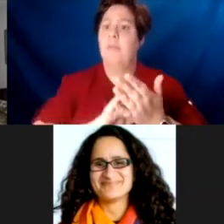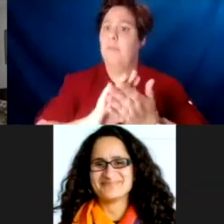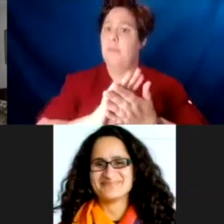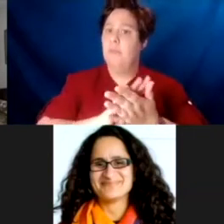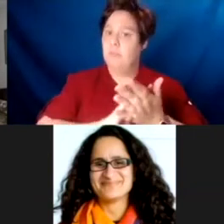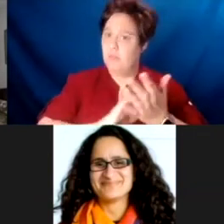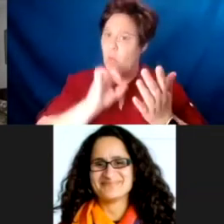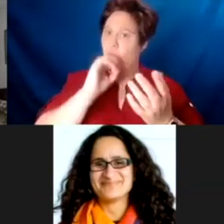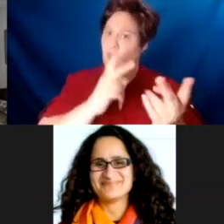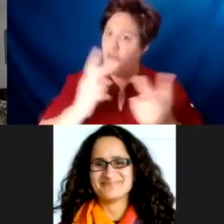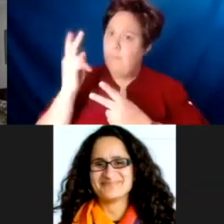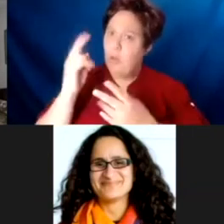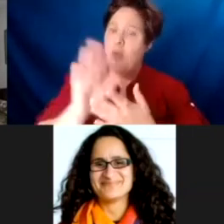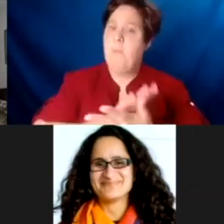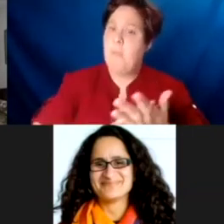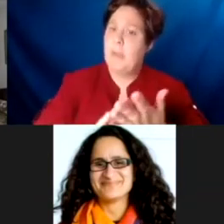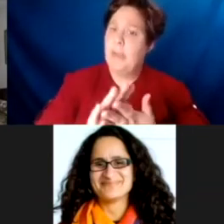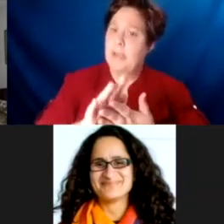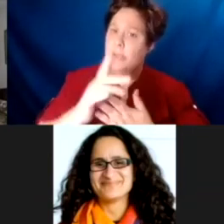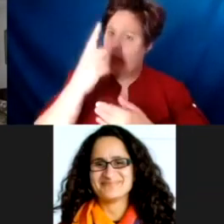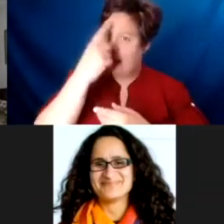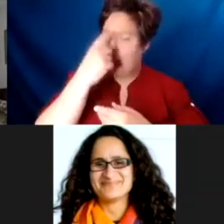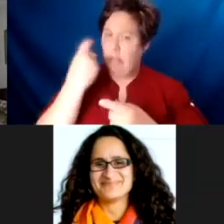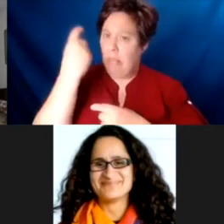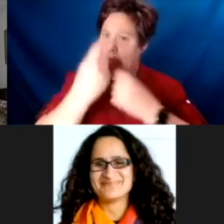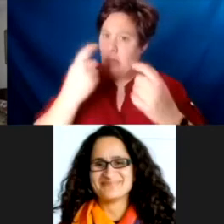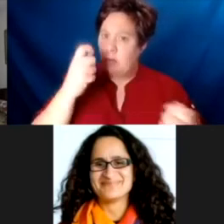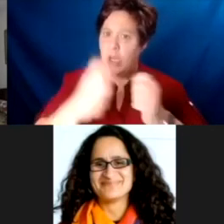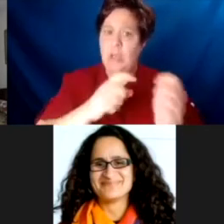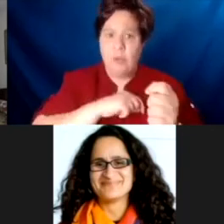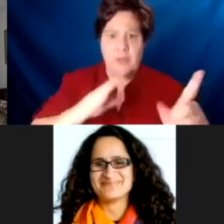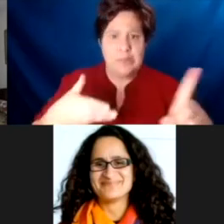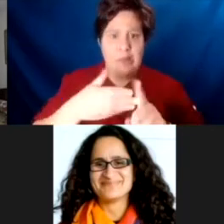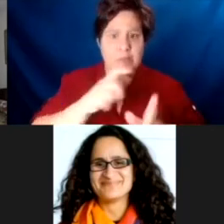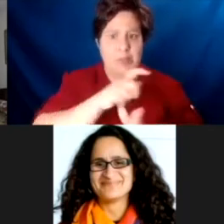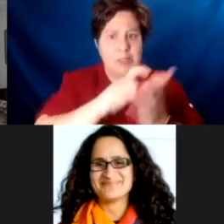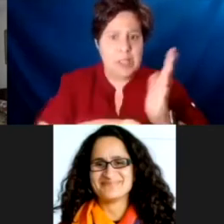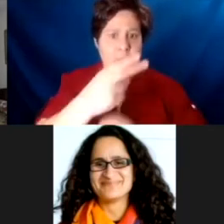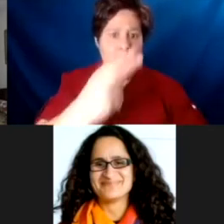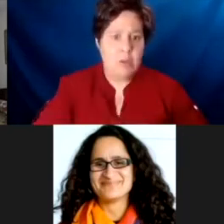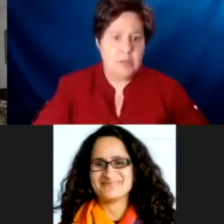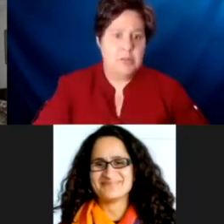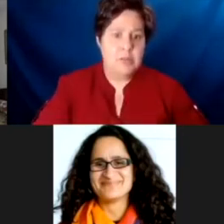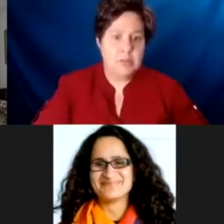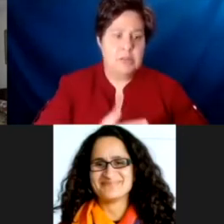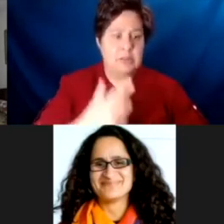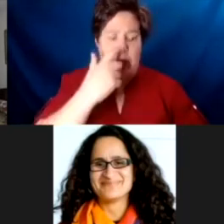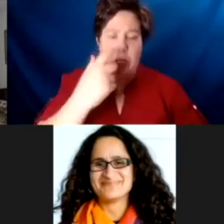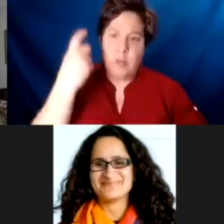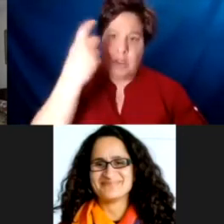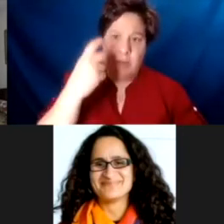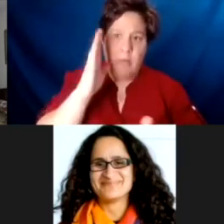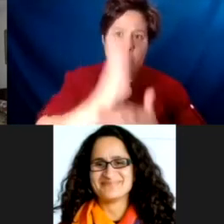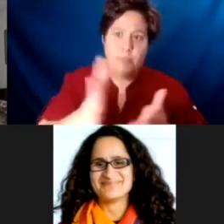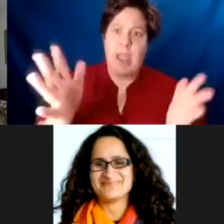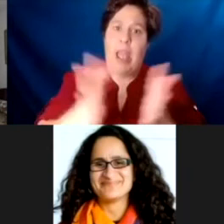will it be reviewed so that thinking can be thought about, as this is aimed at disabled artists? Can it be thought about actually how